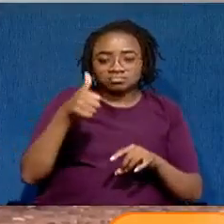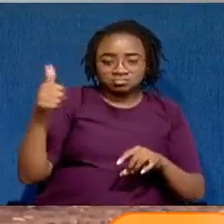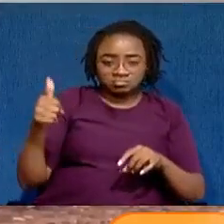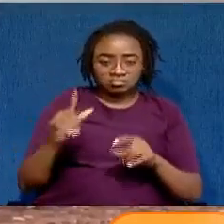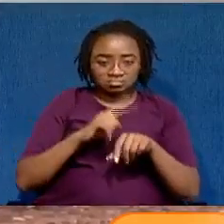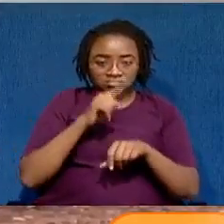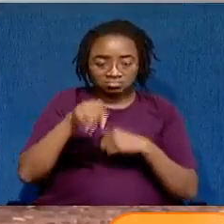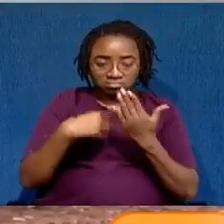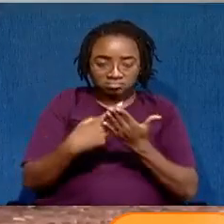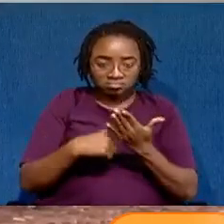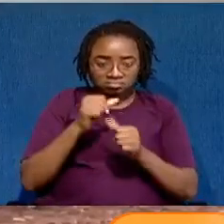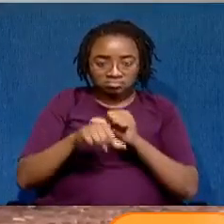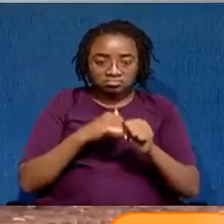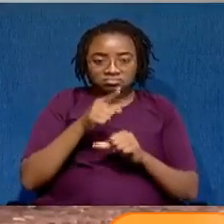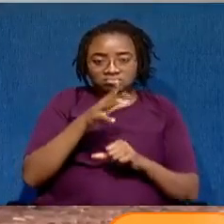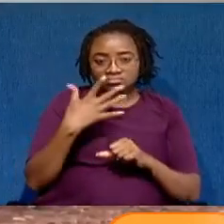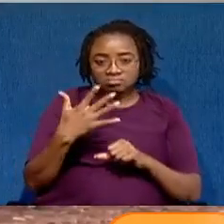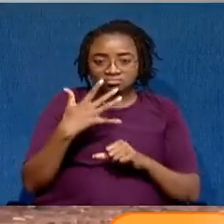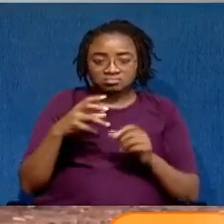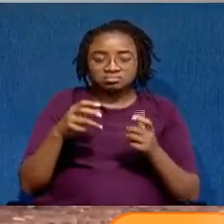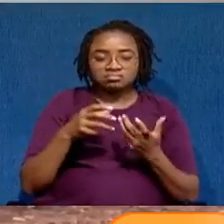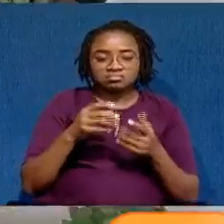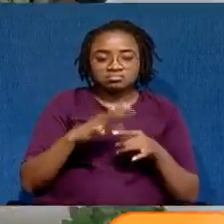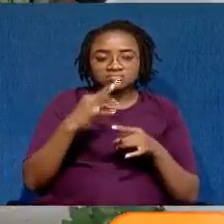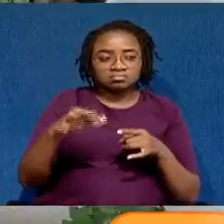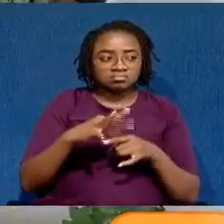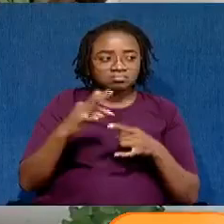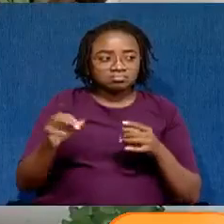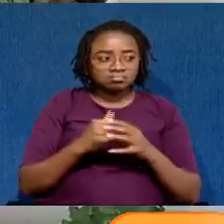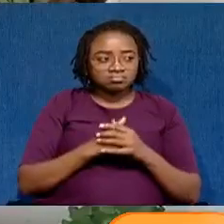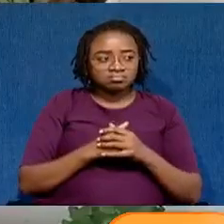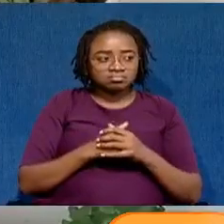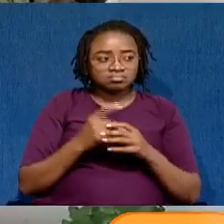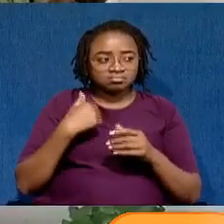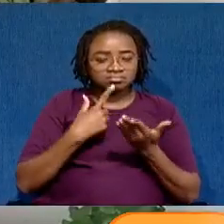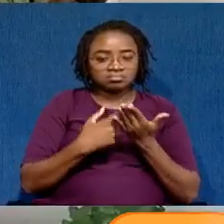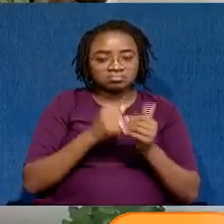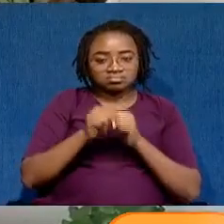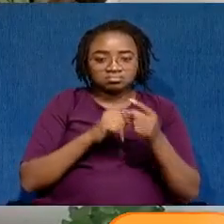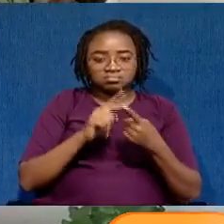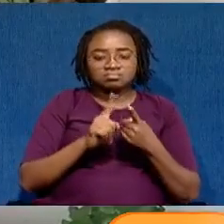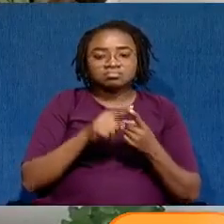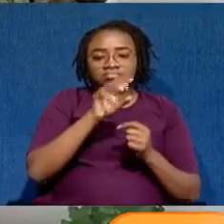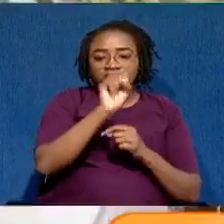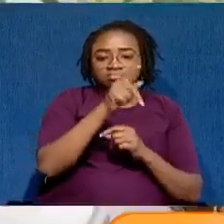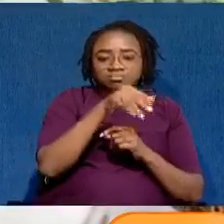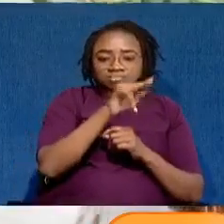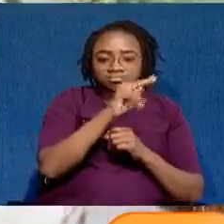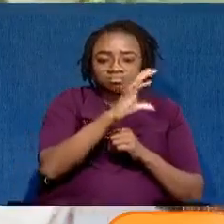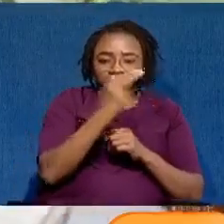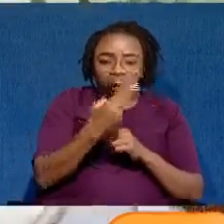So when we talk about leafy green vegetables, we're talking about spinach, kale,